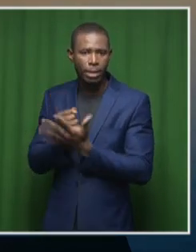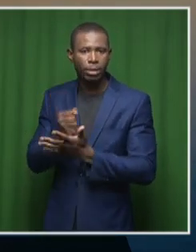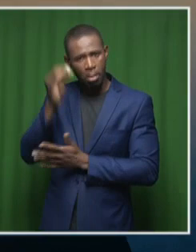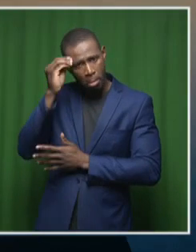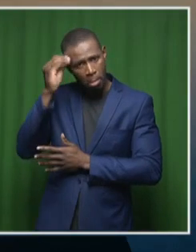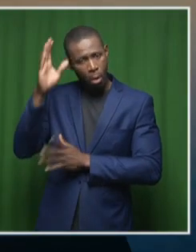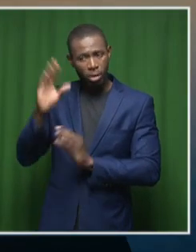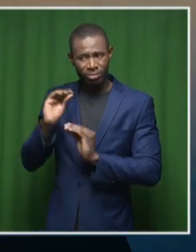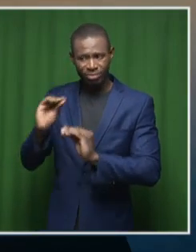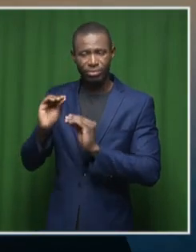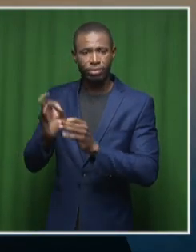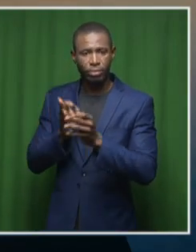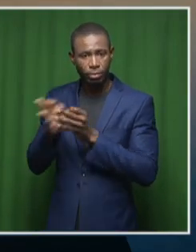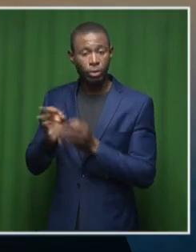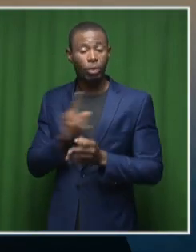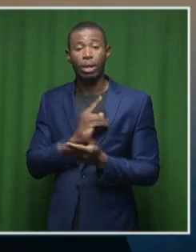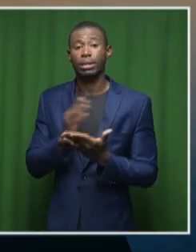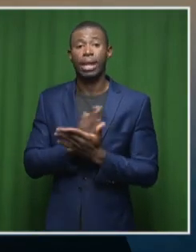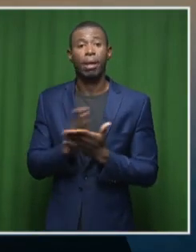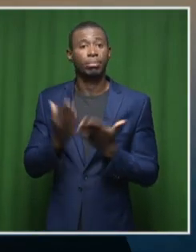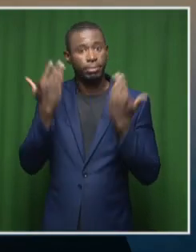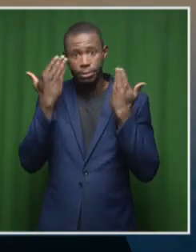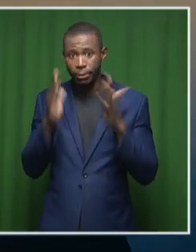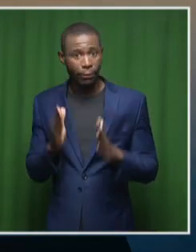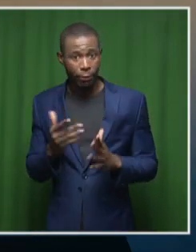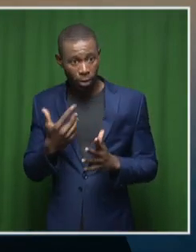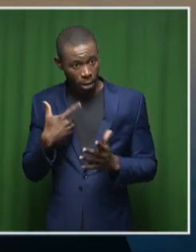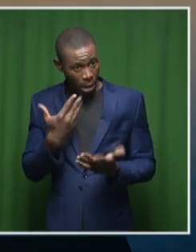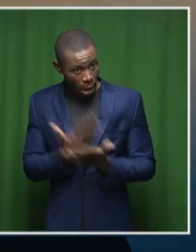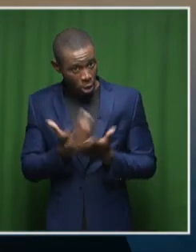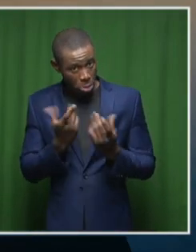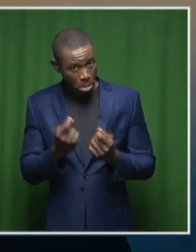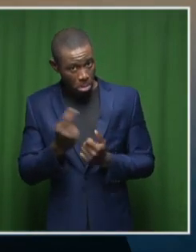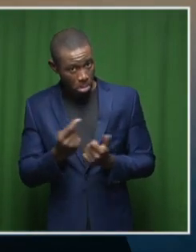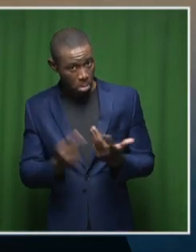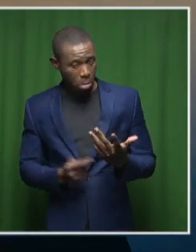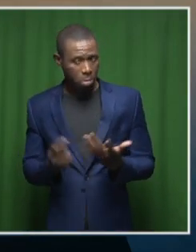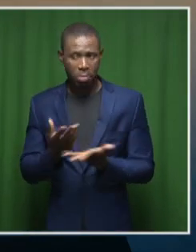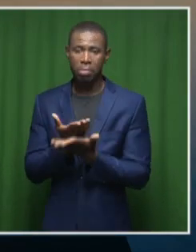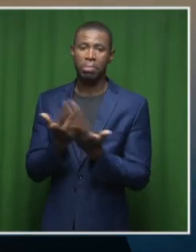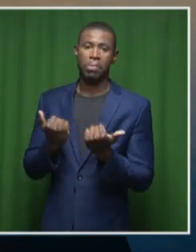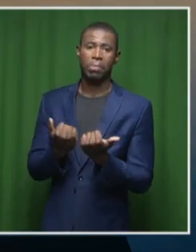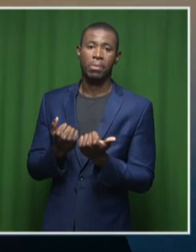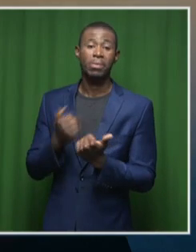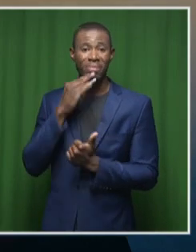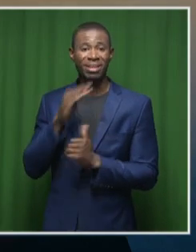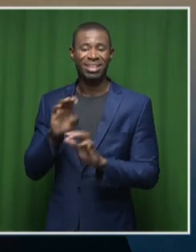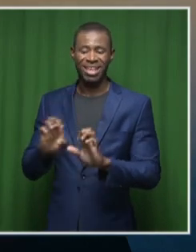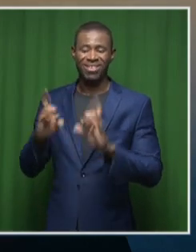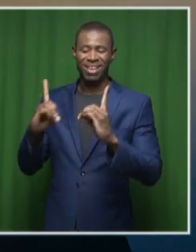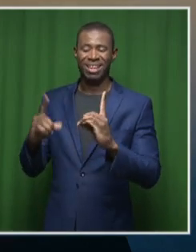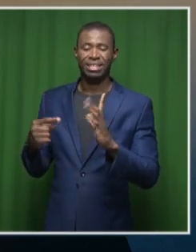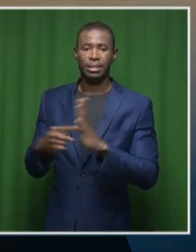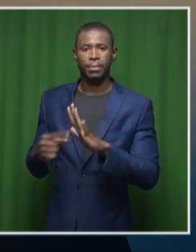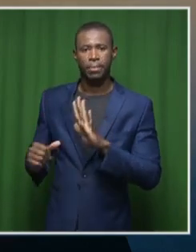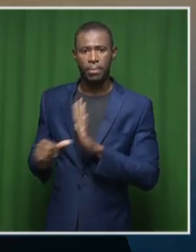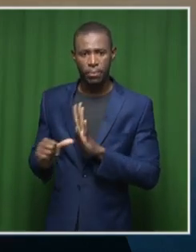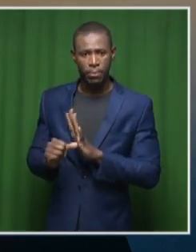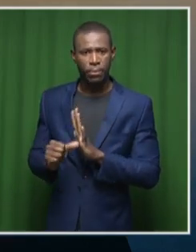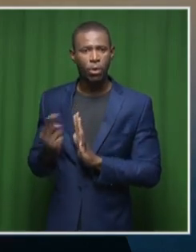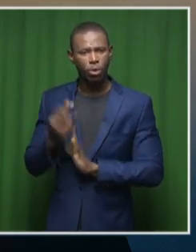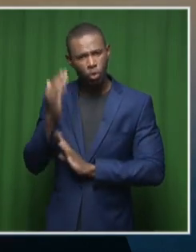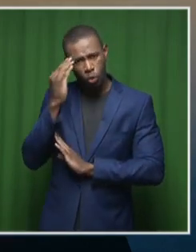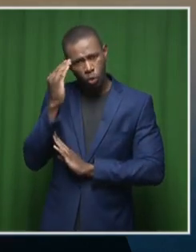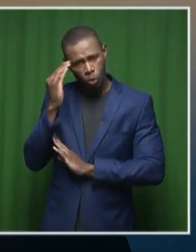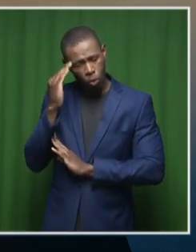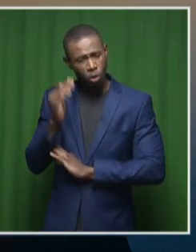that they have these features available to them. So that's really the most important thing. It's the education, and then knowing what you have at your disposal